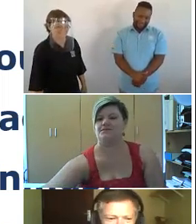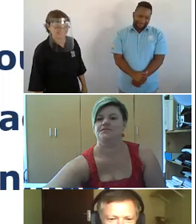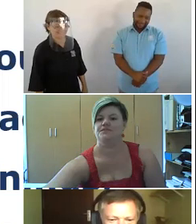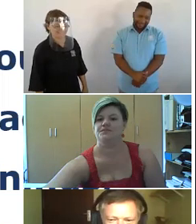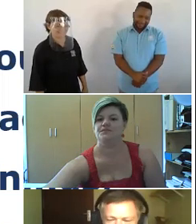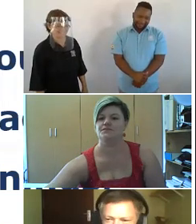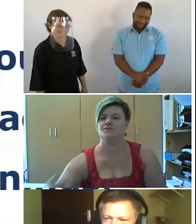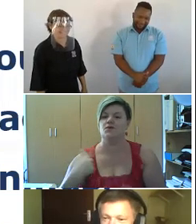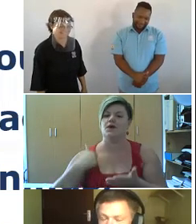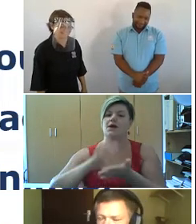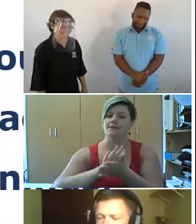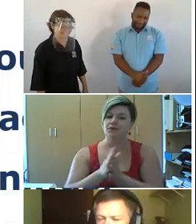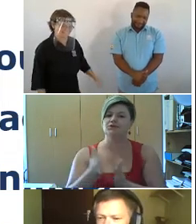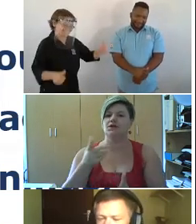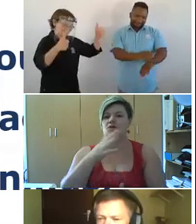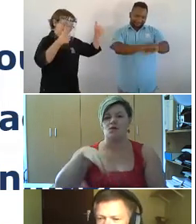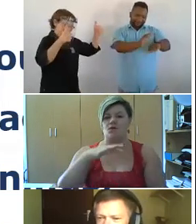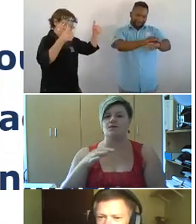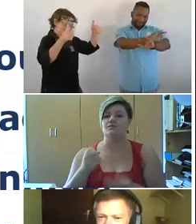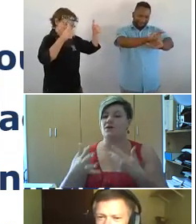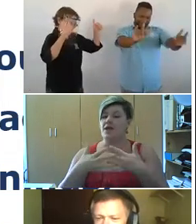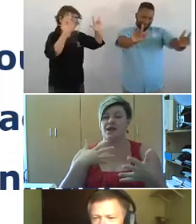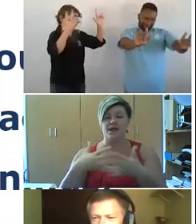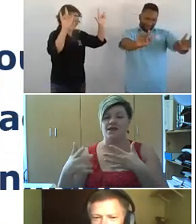community really appreciates, as does any language